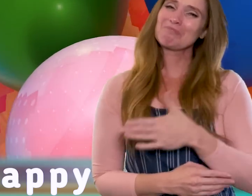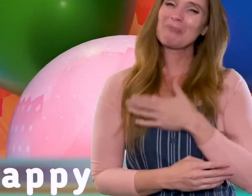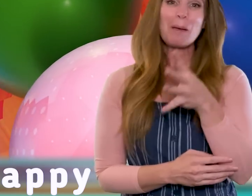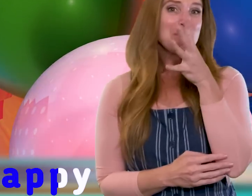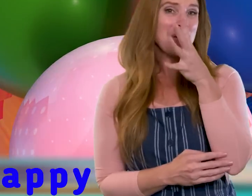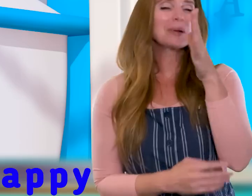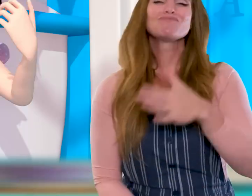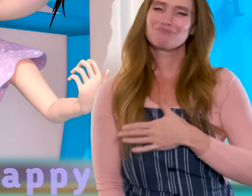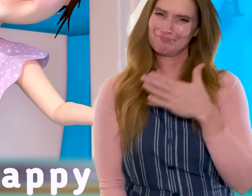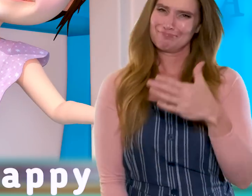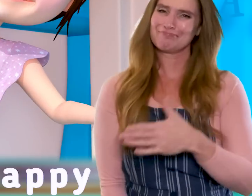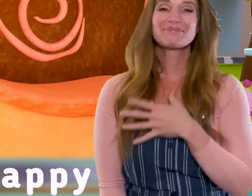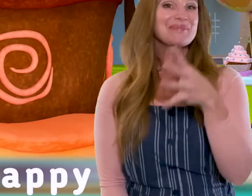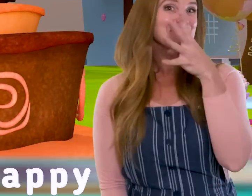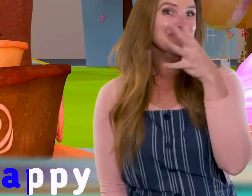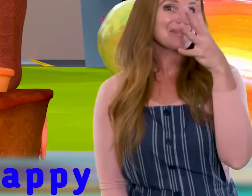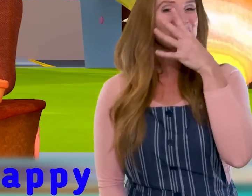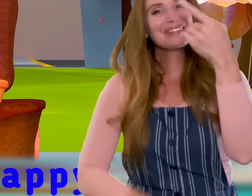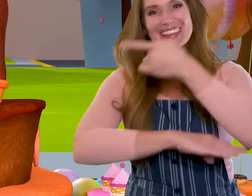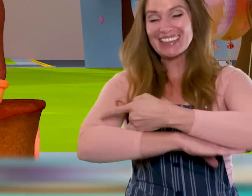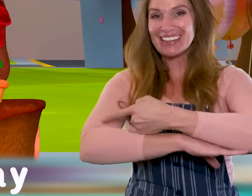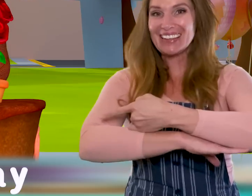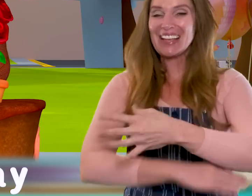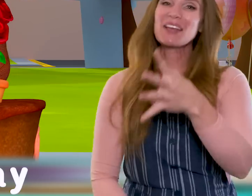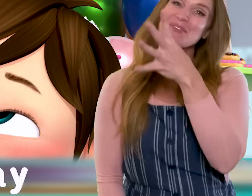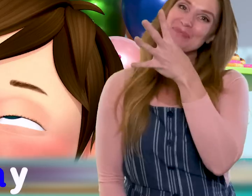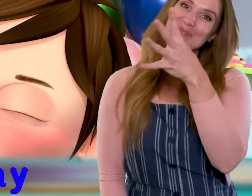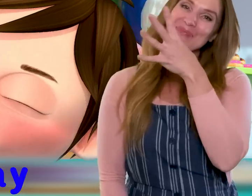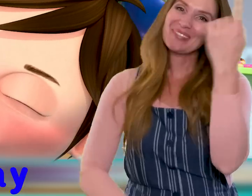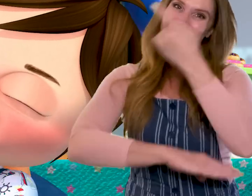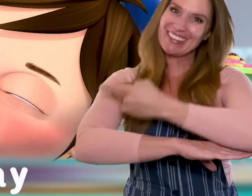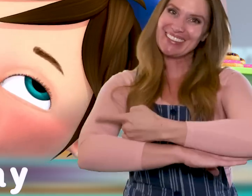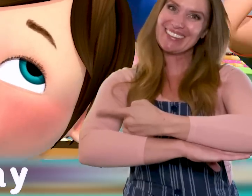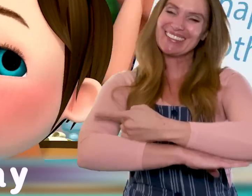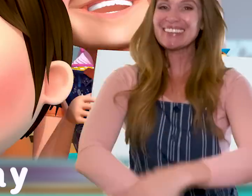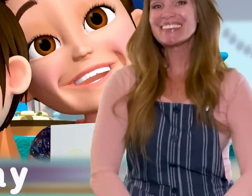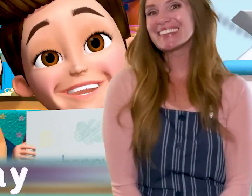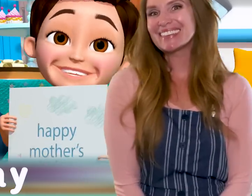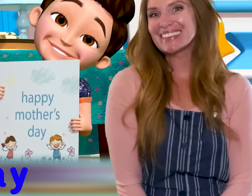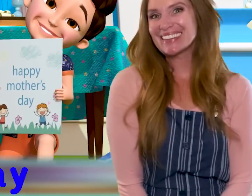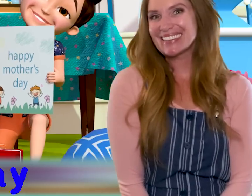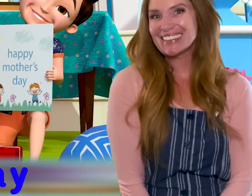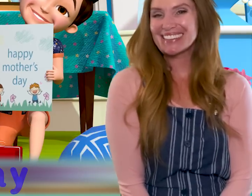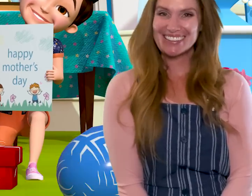so happy she will be so happy it's Mother's Day it's Mother's